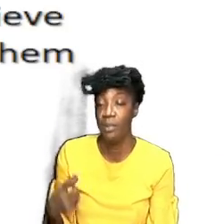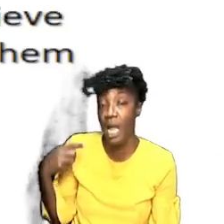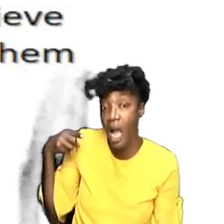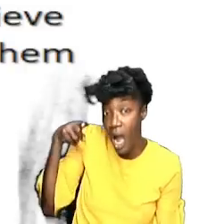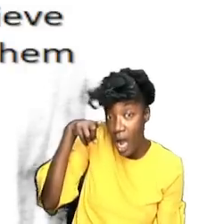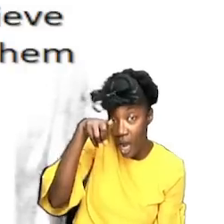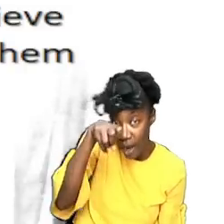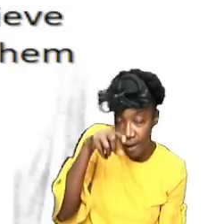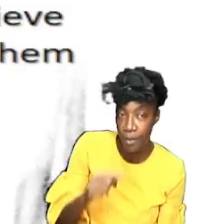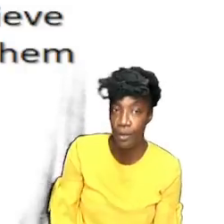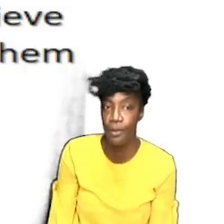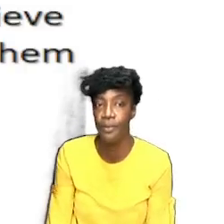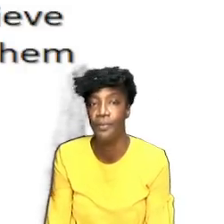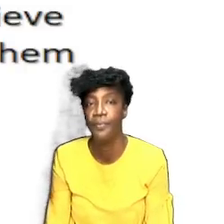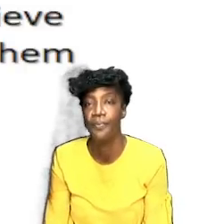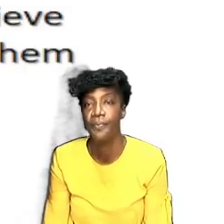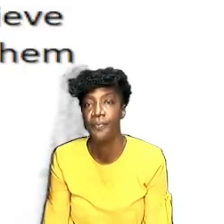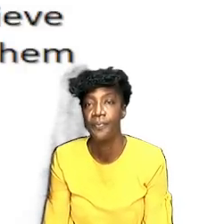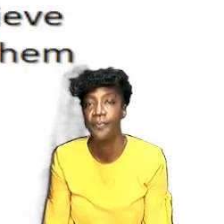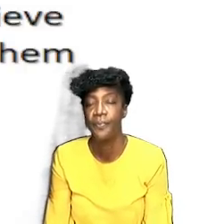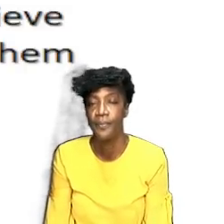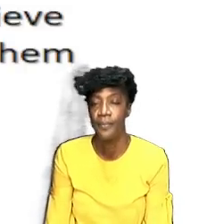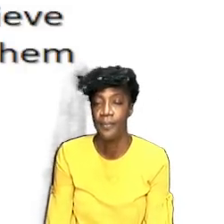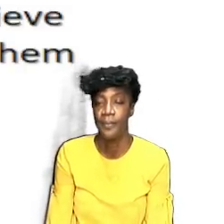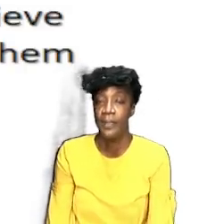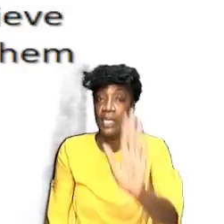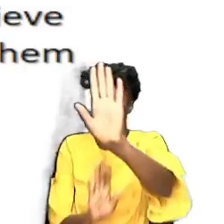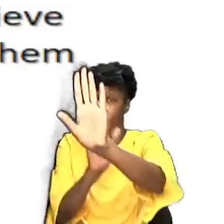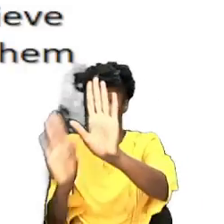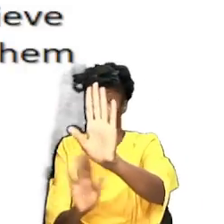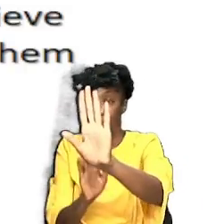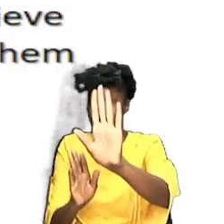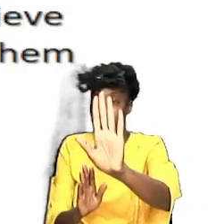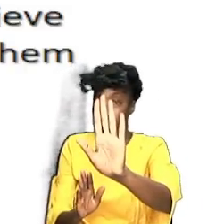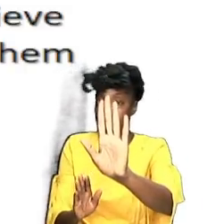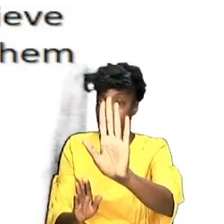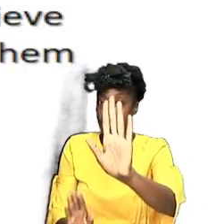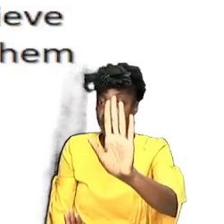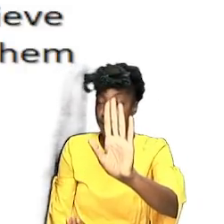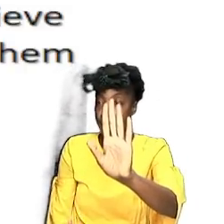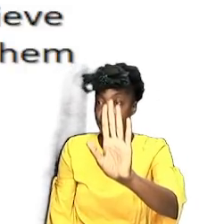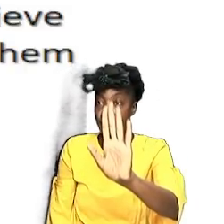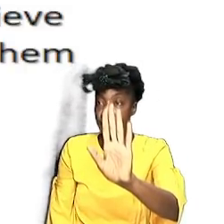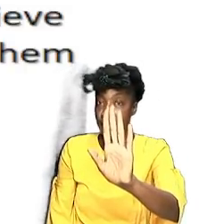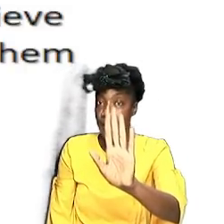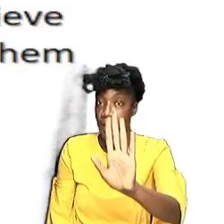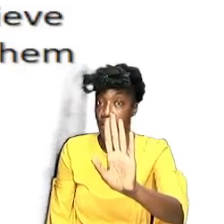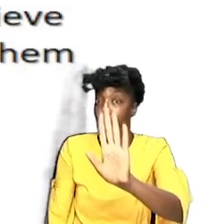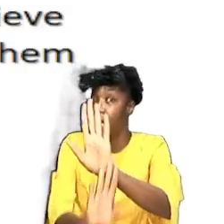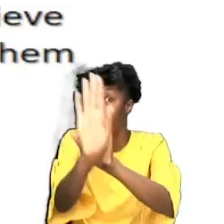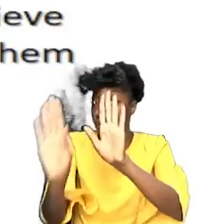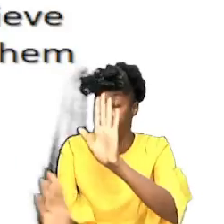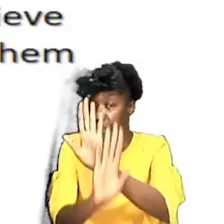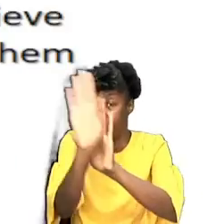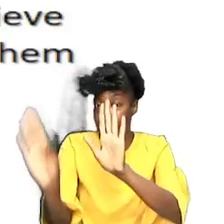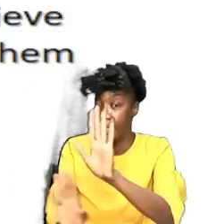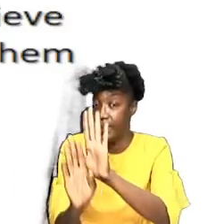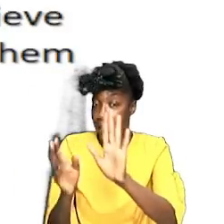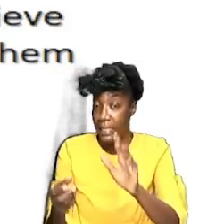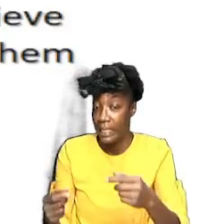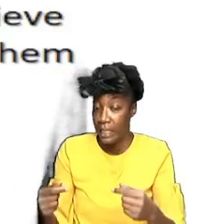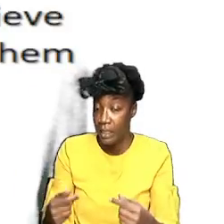right? So the shield of faith defends us against the fiery darts of the enemy. Praise